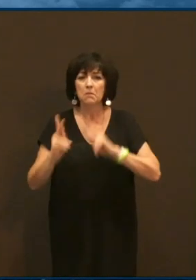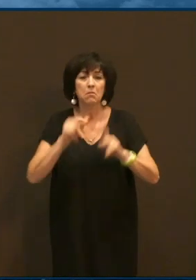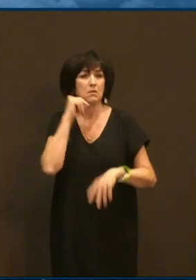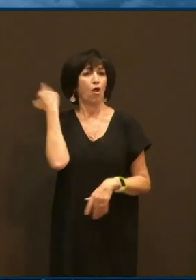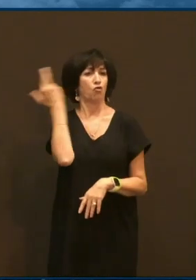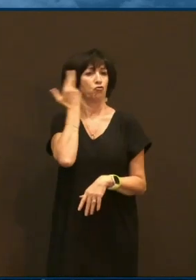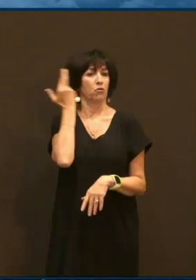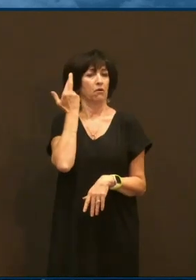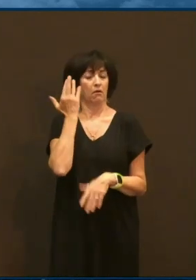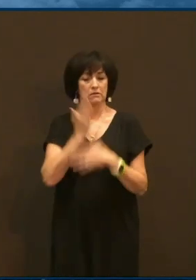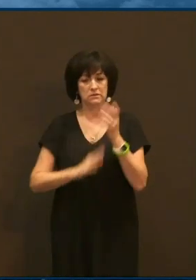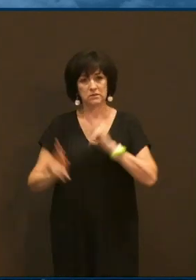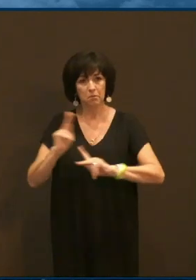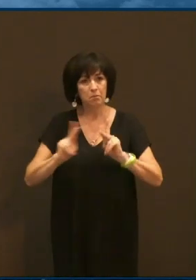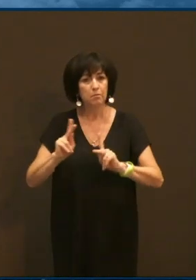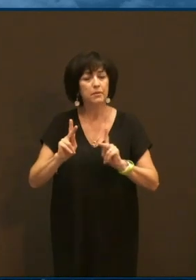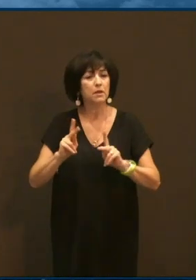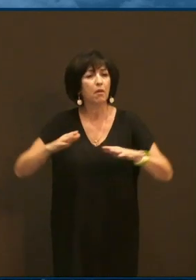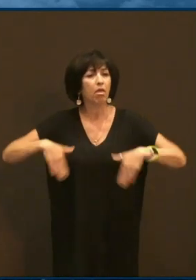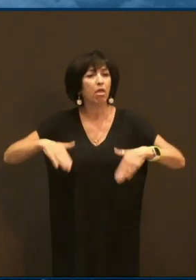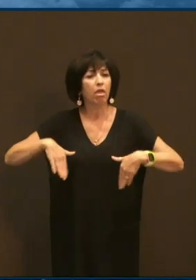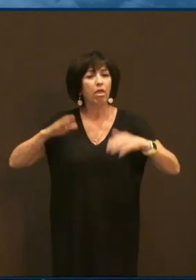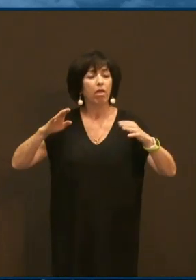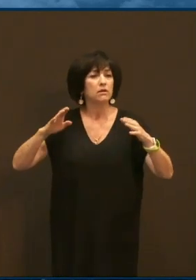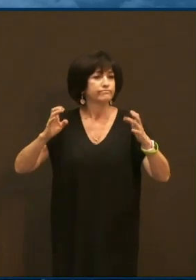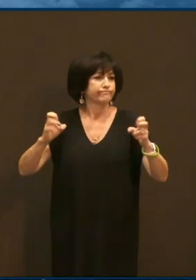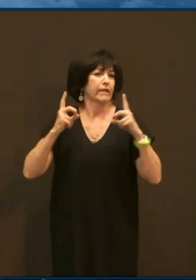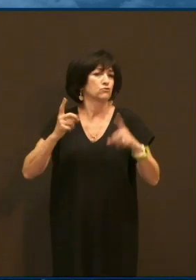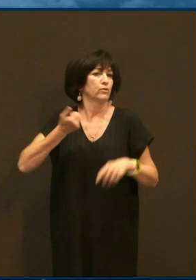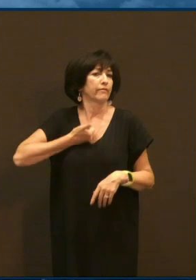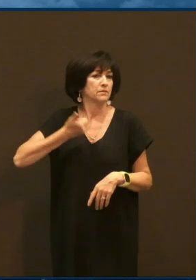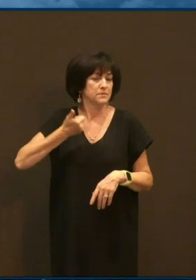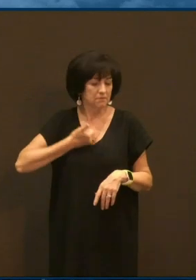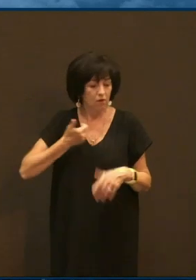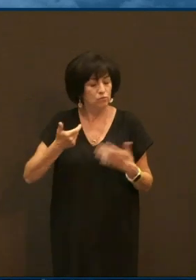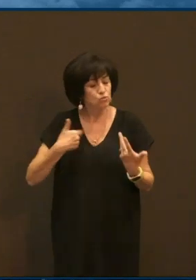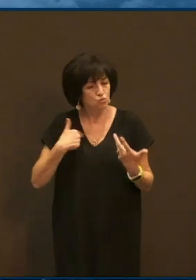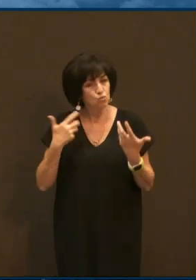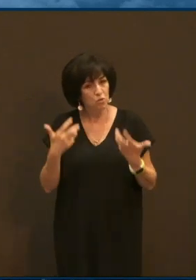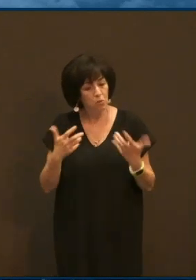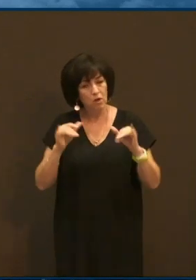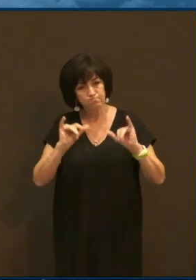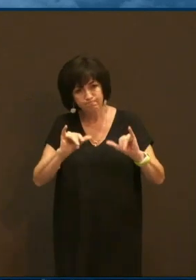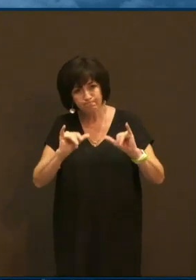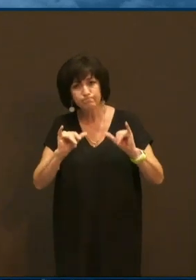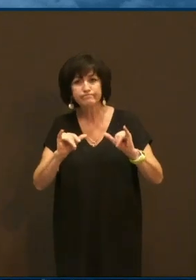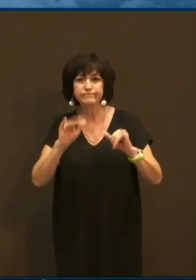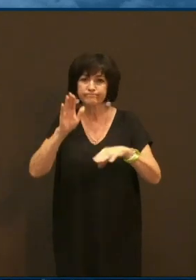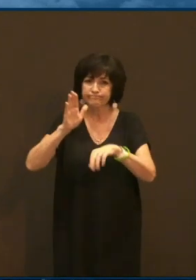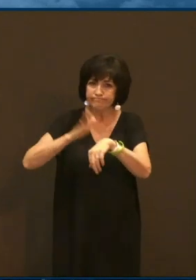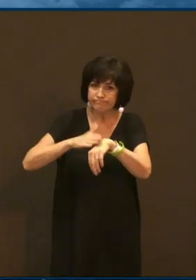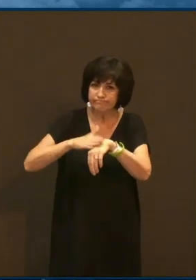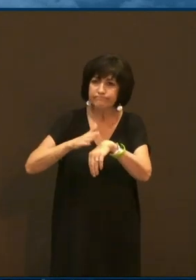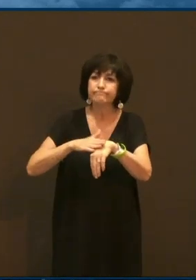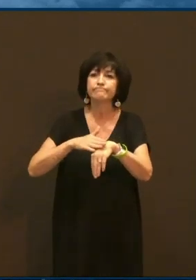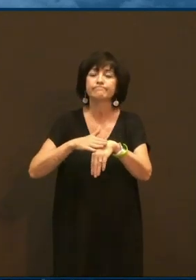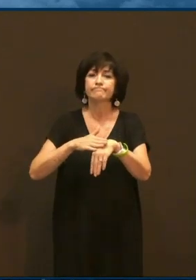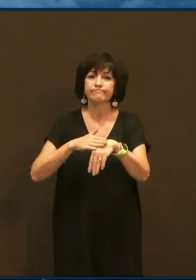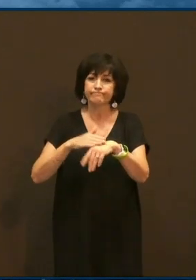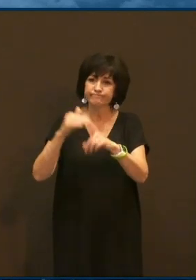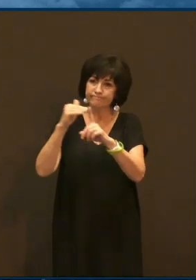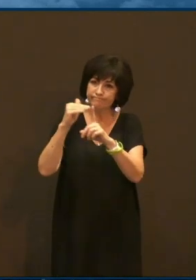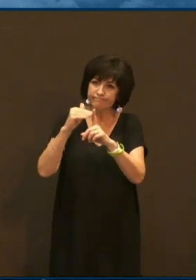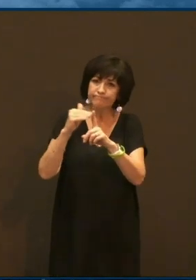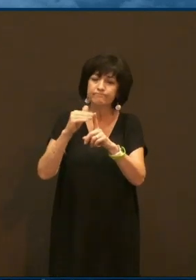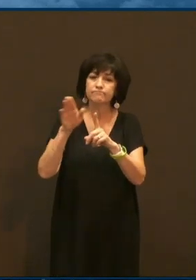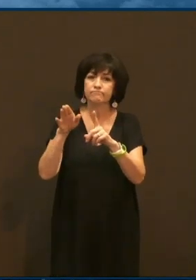good awareness of what is expected of them. But we also, depending on the situation, may immediately go to do an